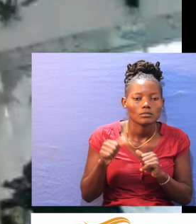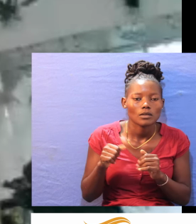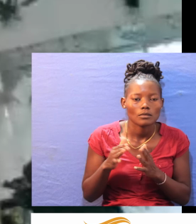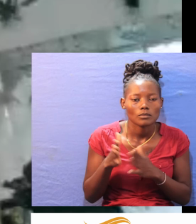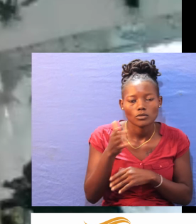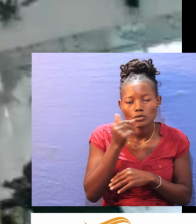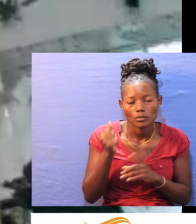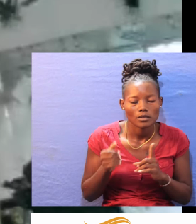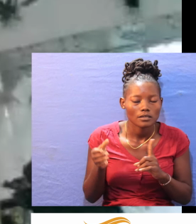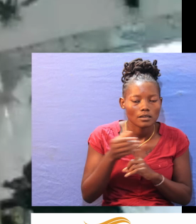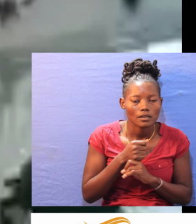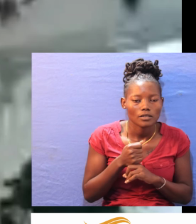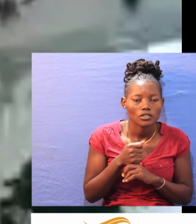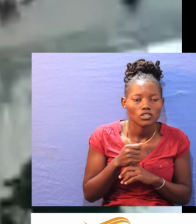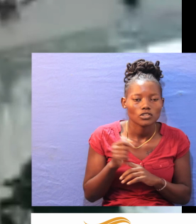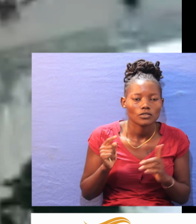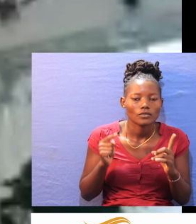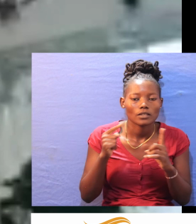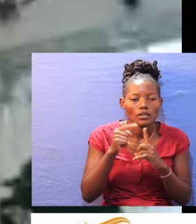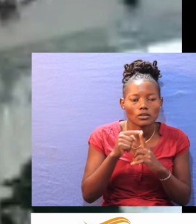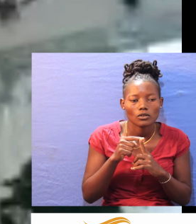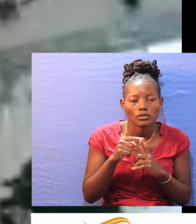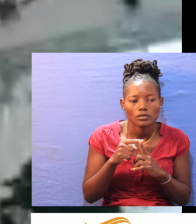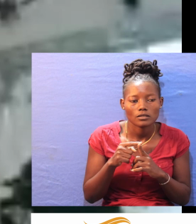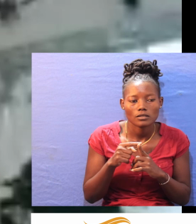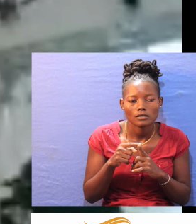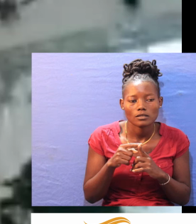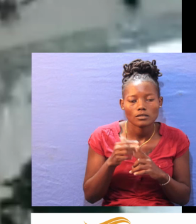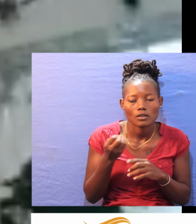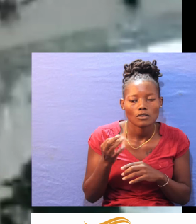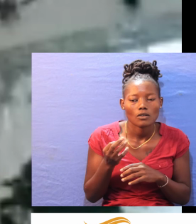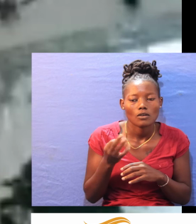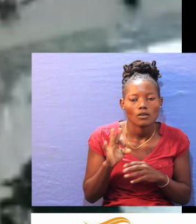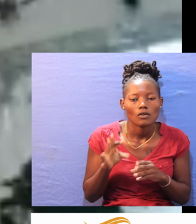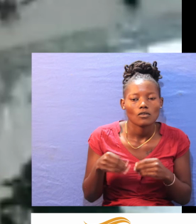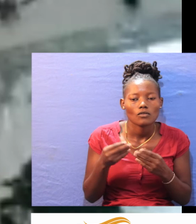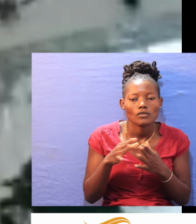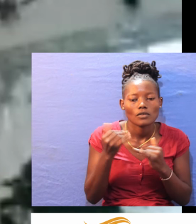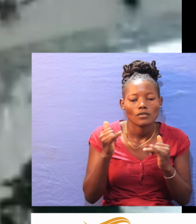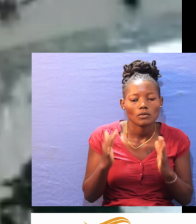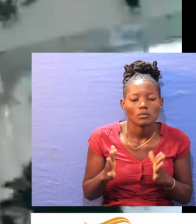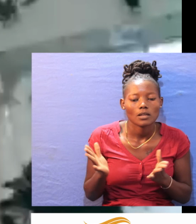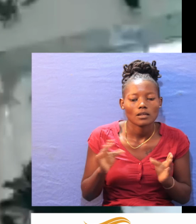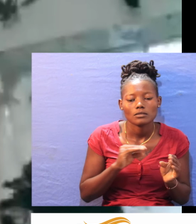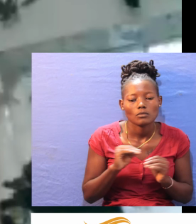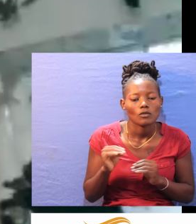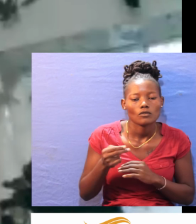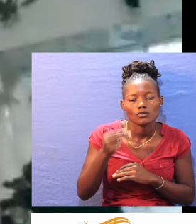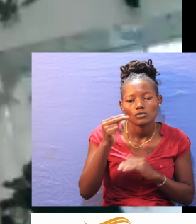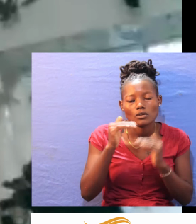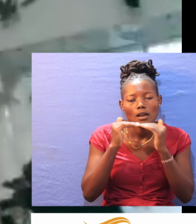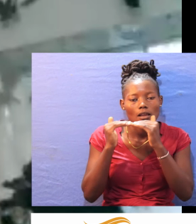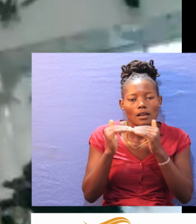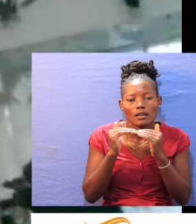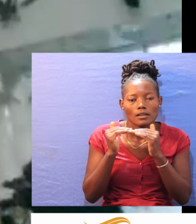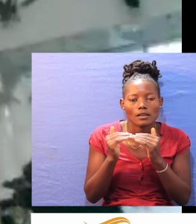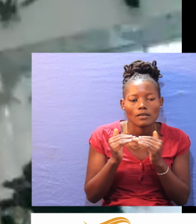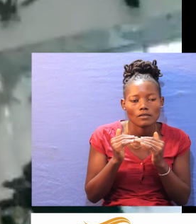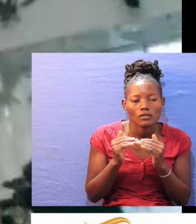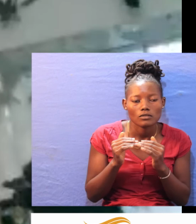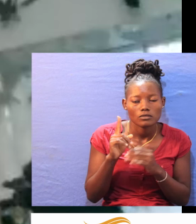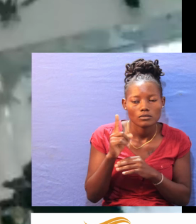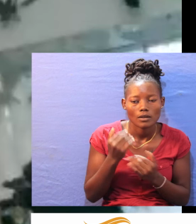achieve those goals of getting athletes to, you know, higher levels there, which is generally, I think, one